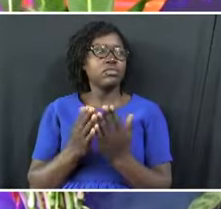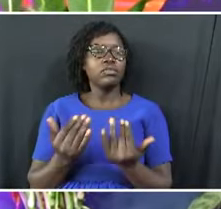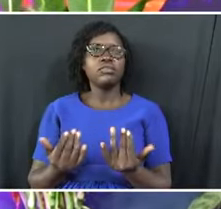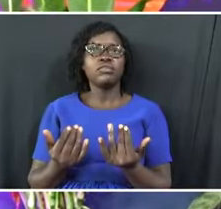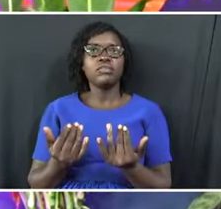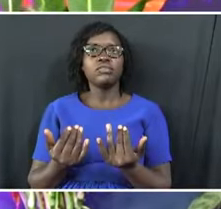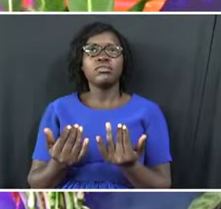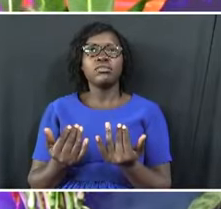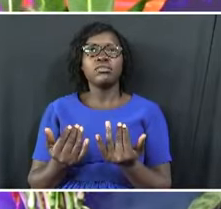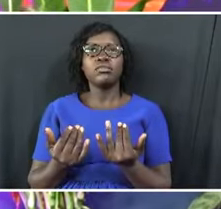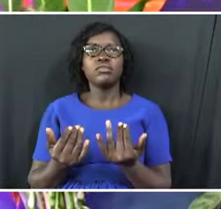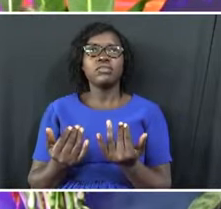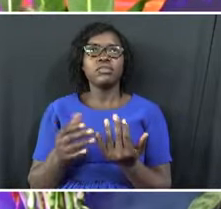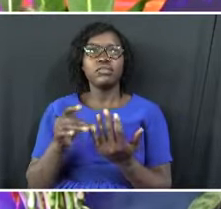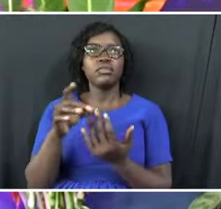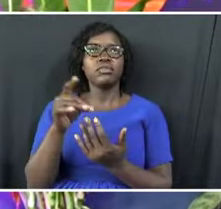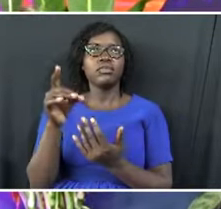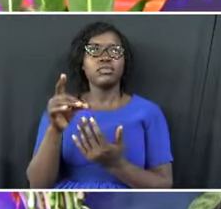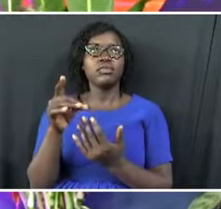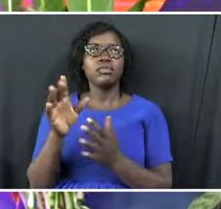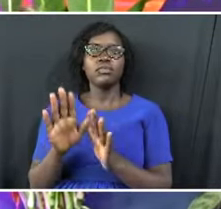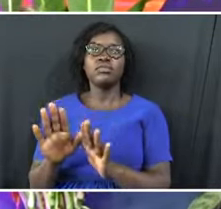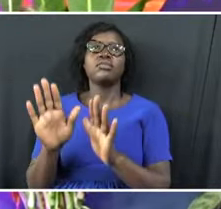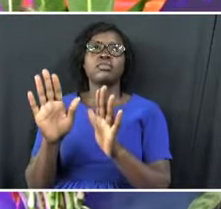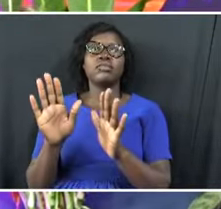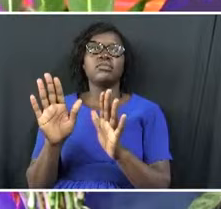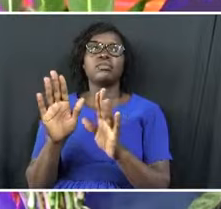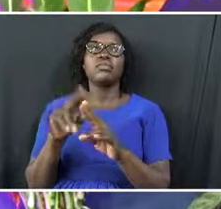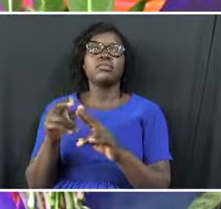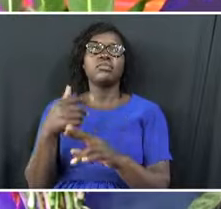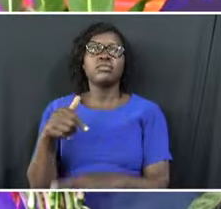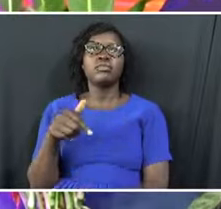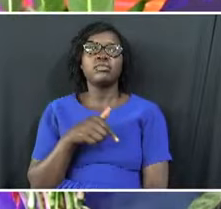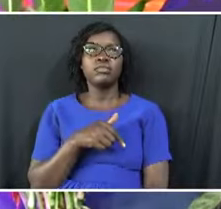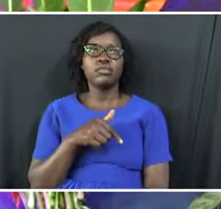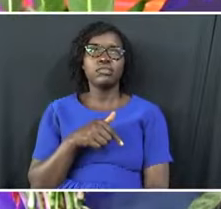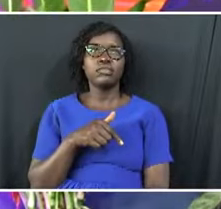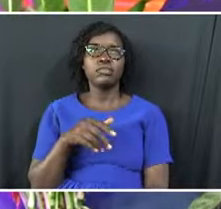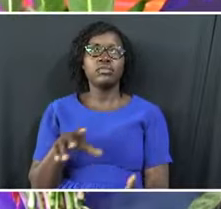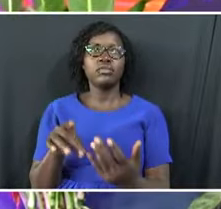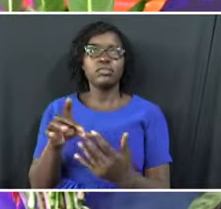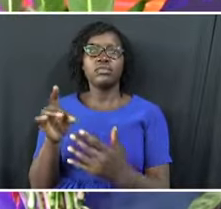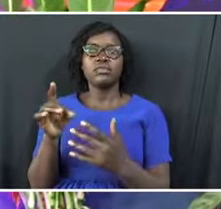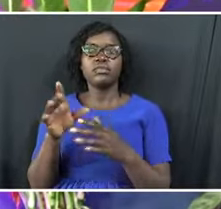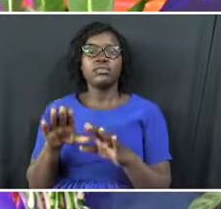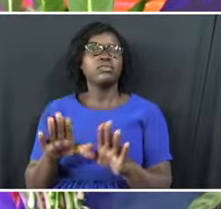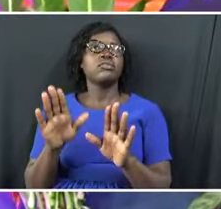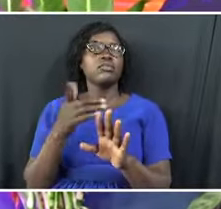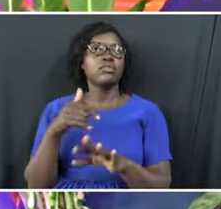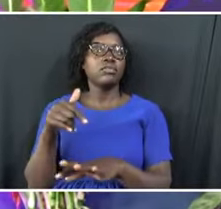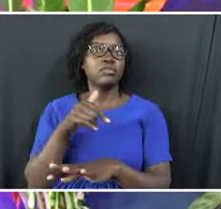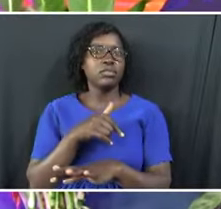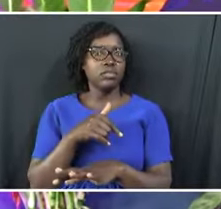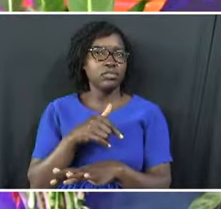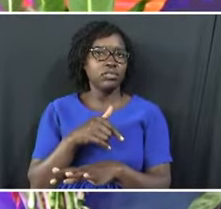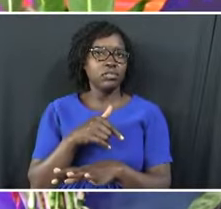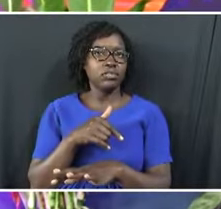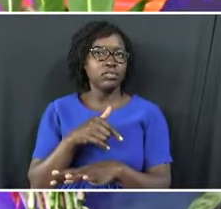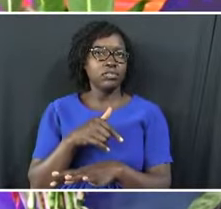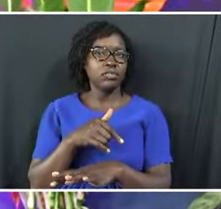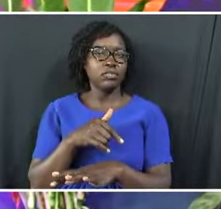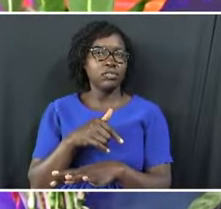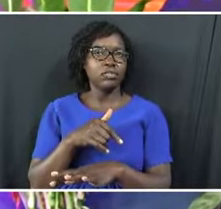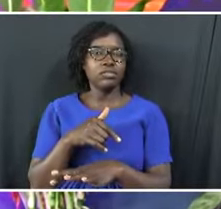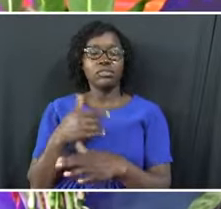Now the choice is left upon us. The choice is left upon us, number one, either